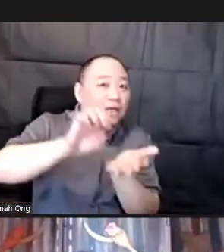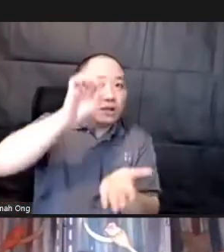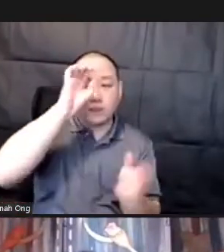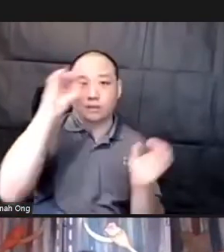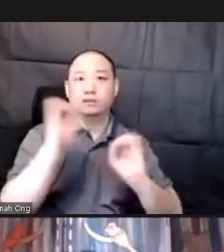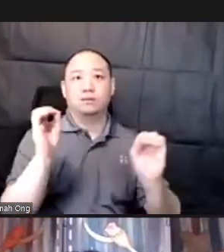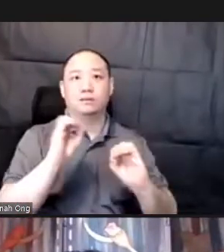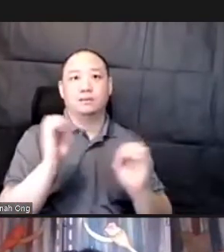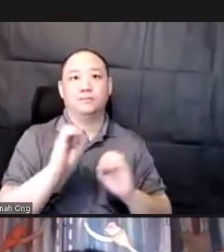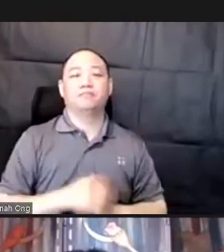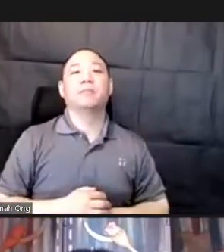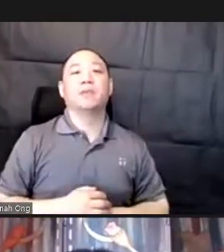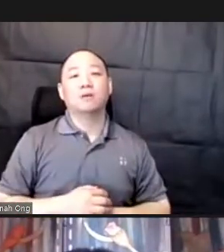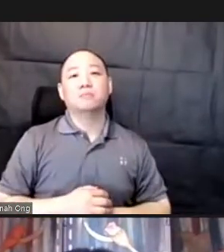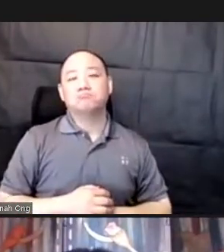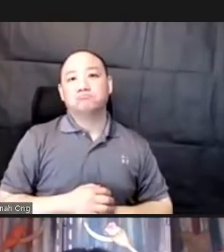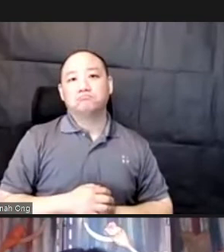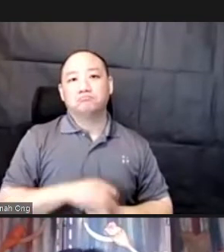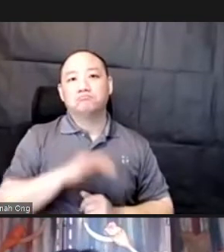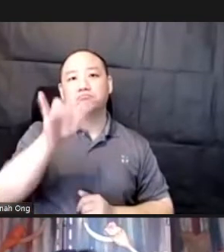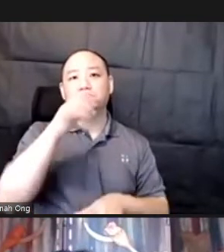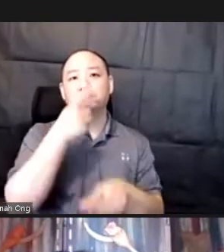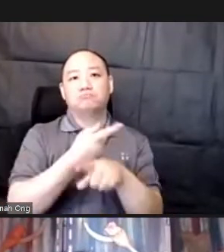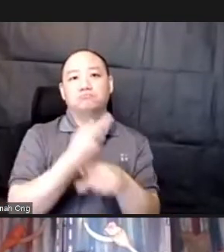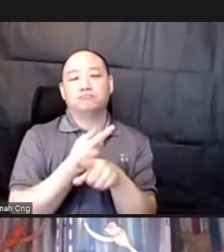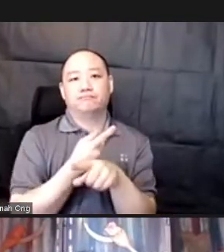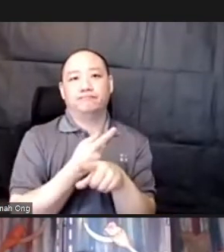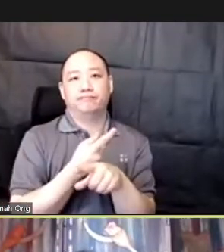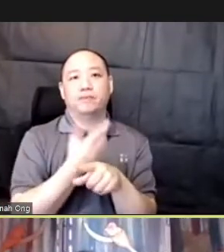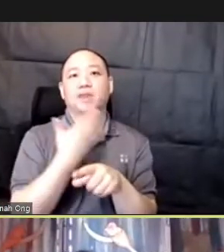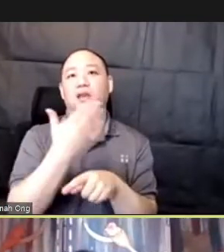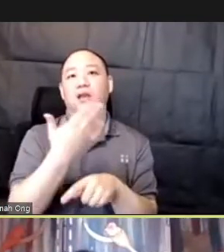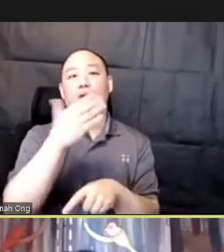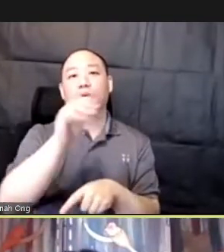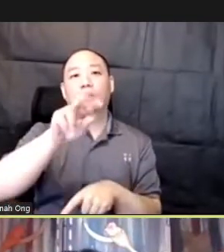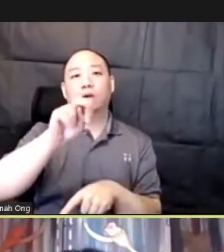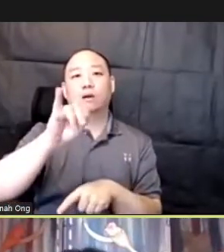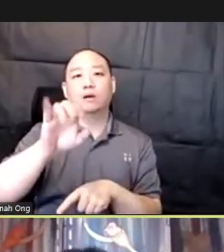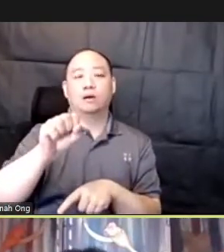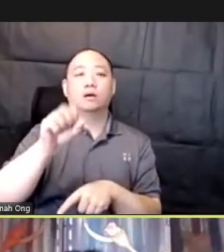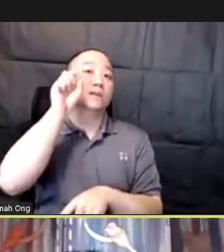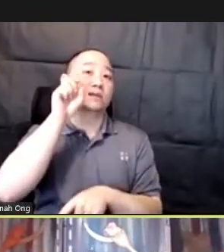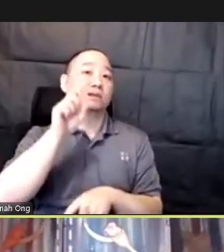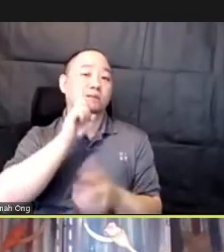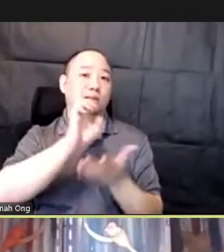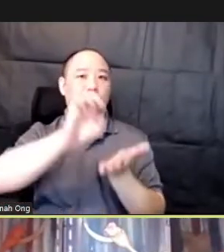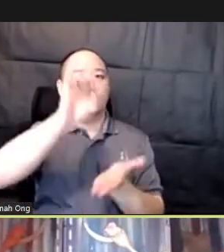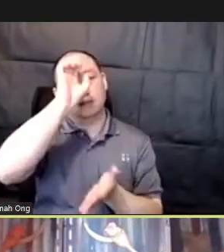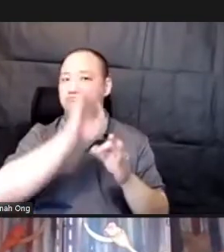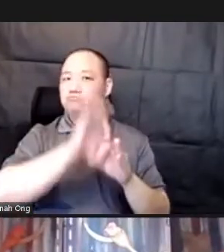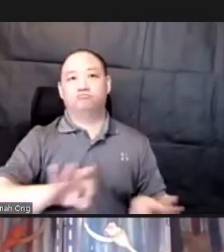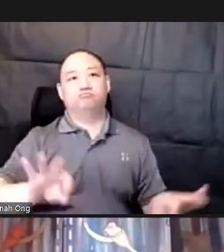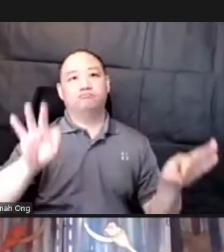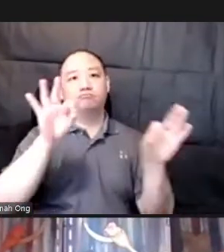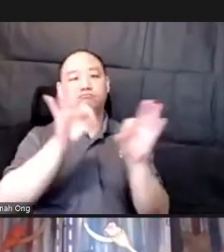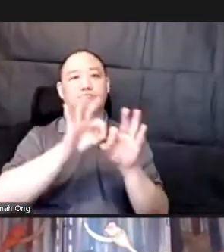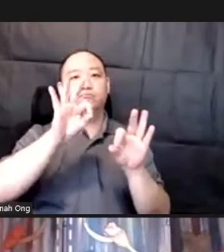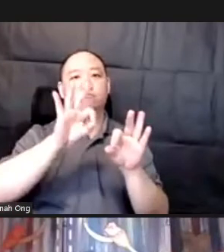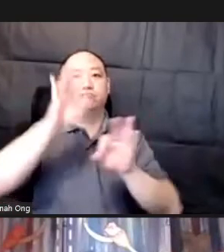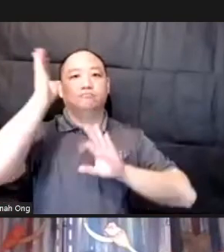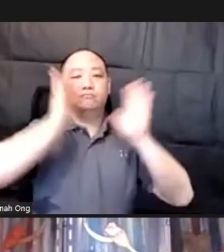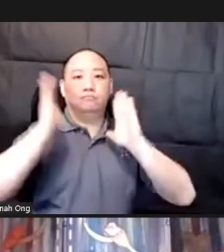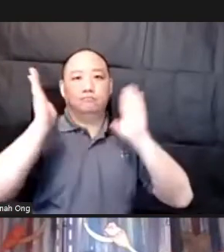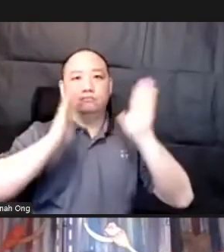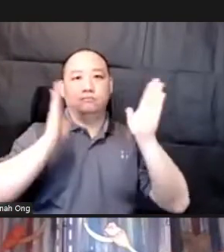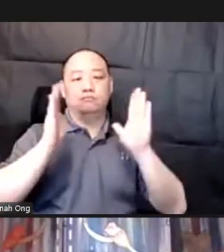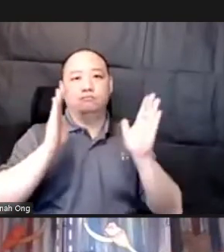I see. Thank you, Anis. Evidently, sexual education is very important in Malaysia, and hopefully